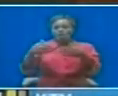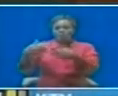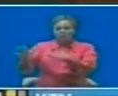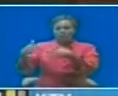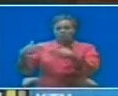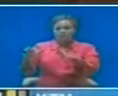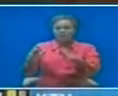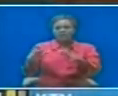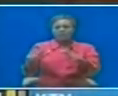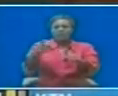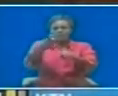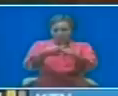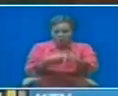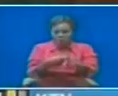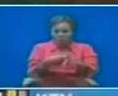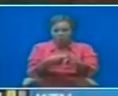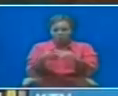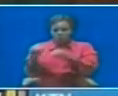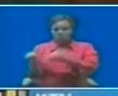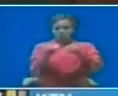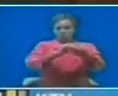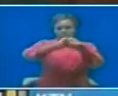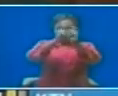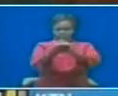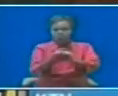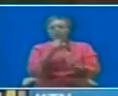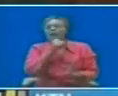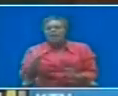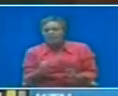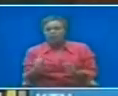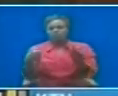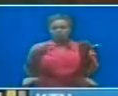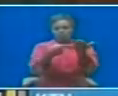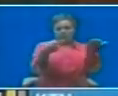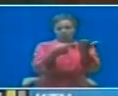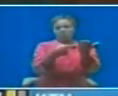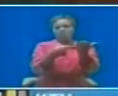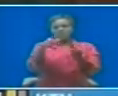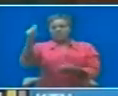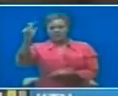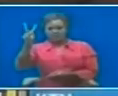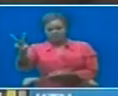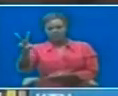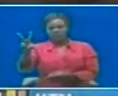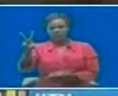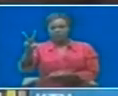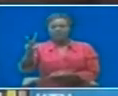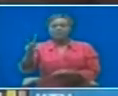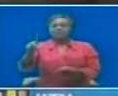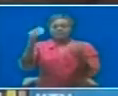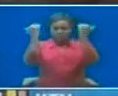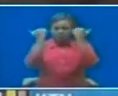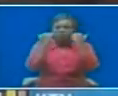material resulting from the transition from analog television transmission to digital television transmission. The court wants